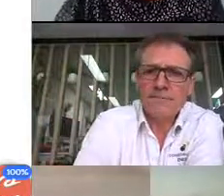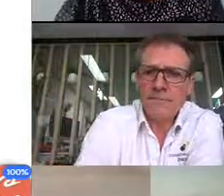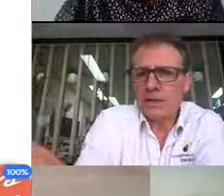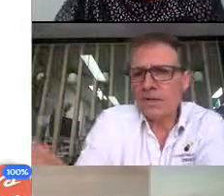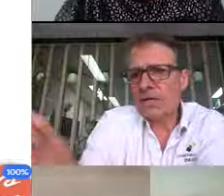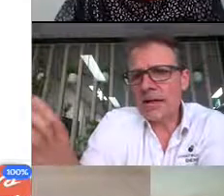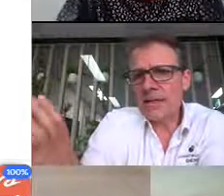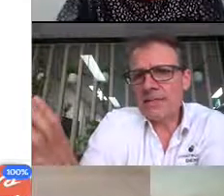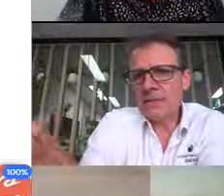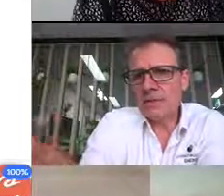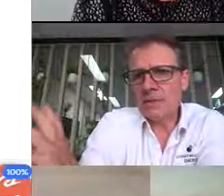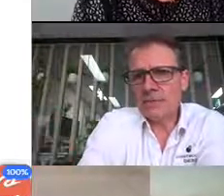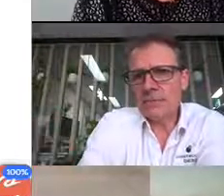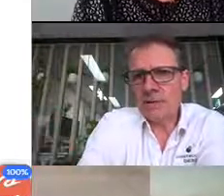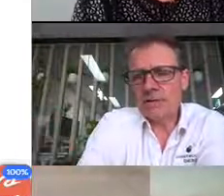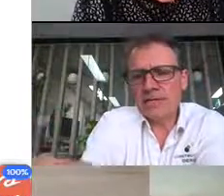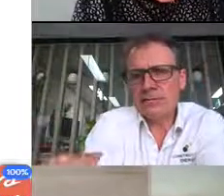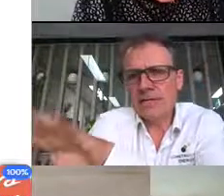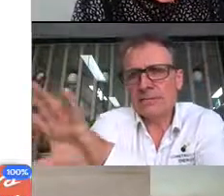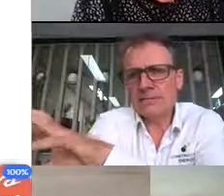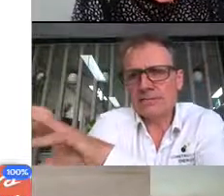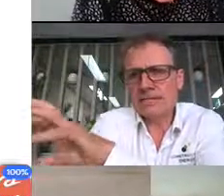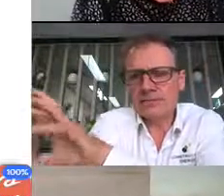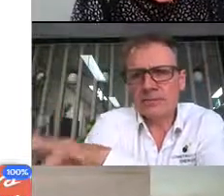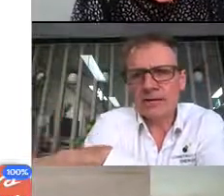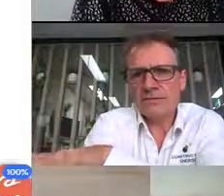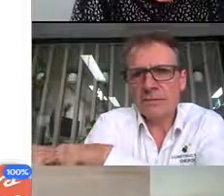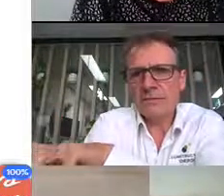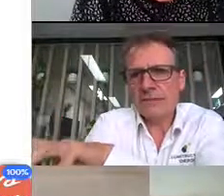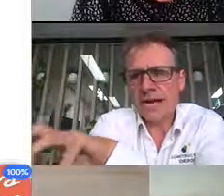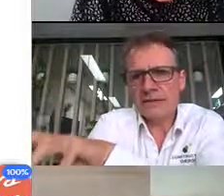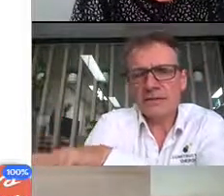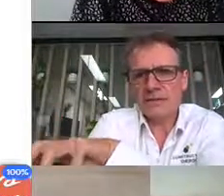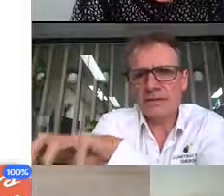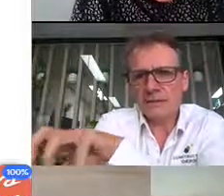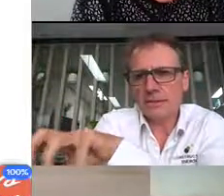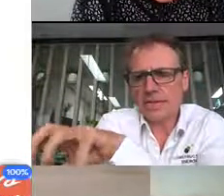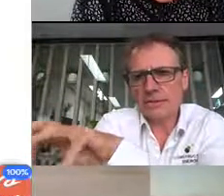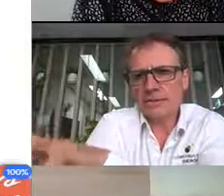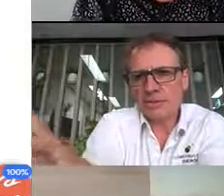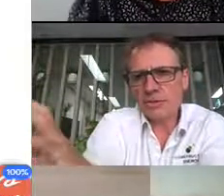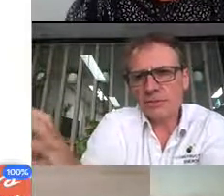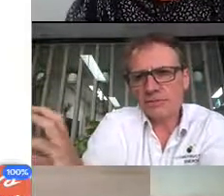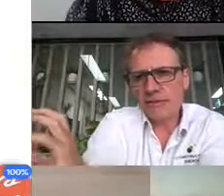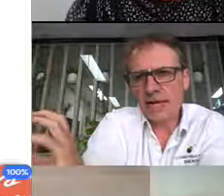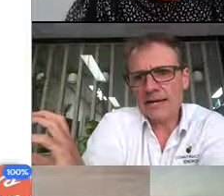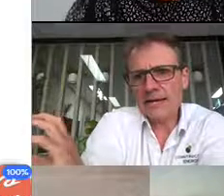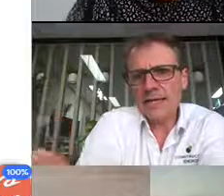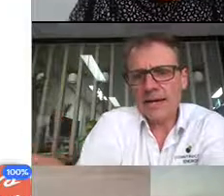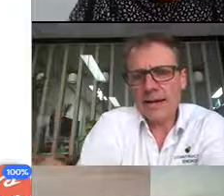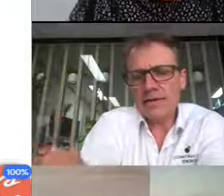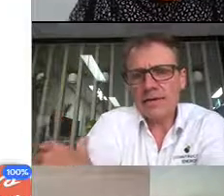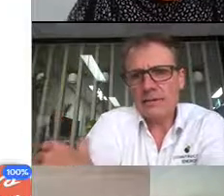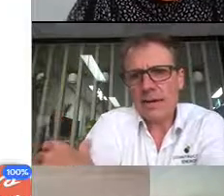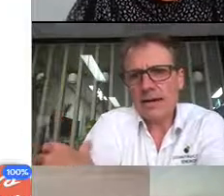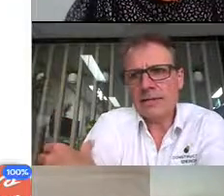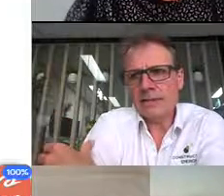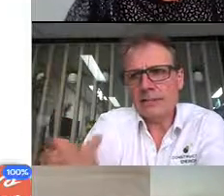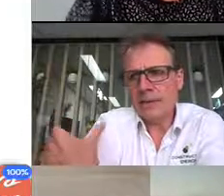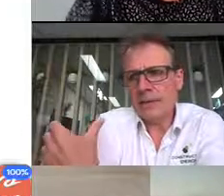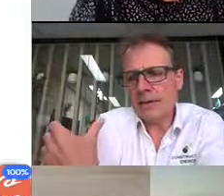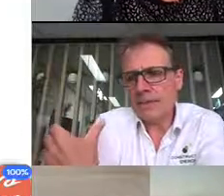customer. So again, whilst the modelling was relatively straightforward, actually the execution of that,